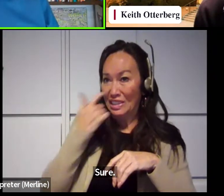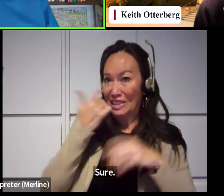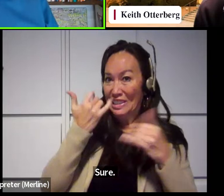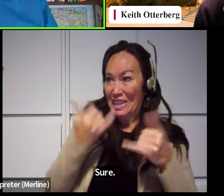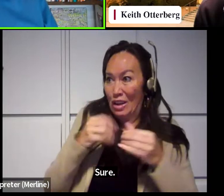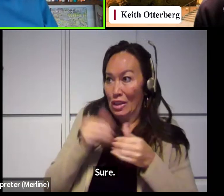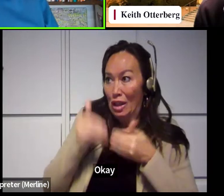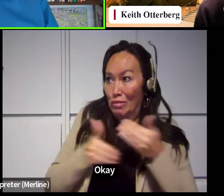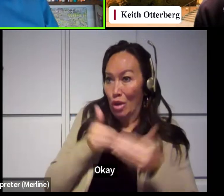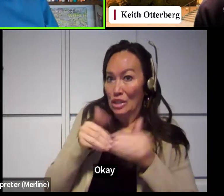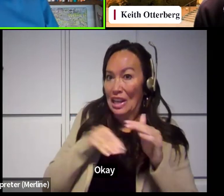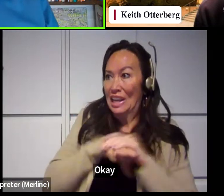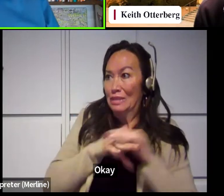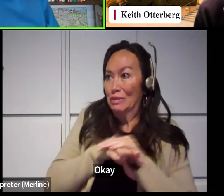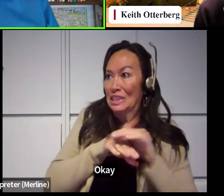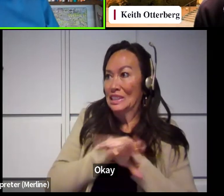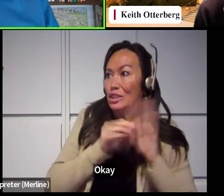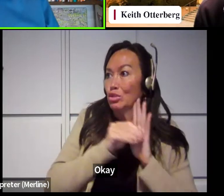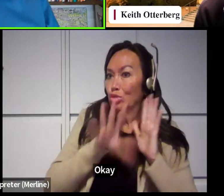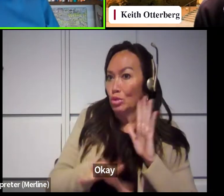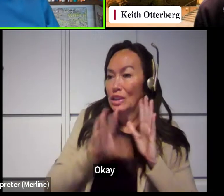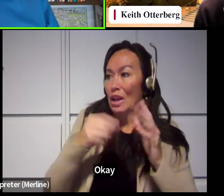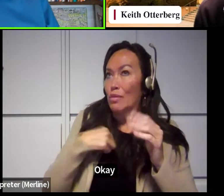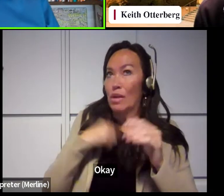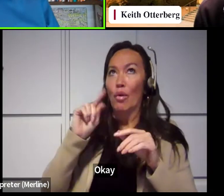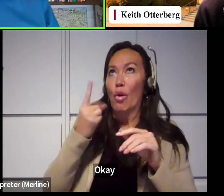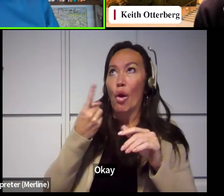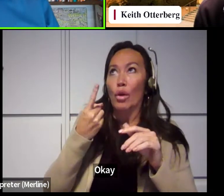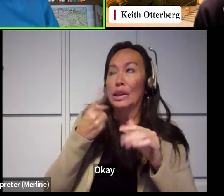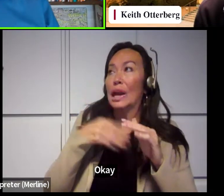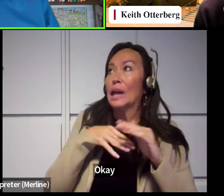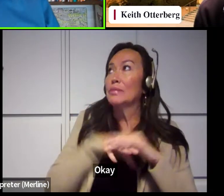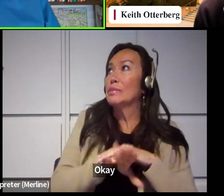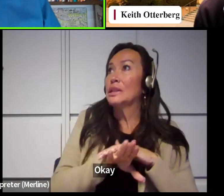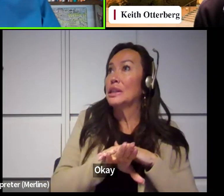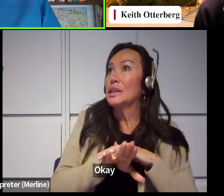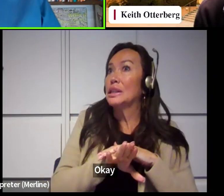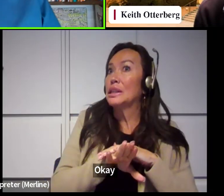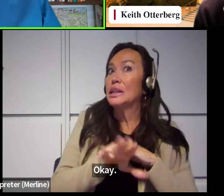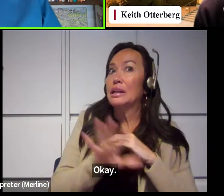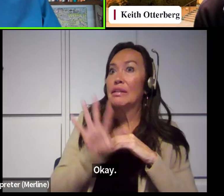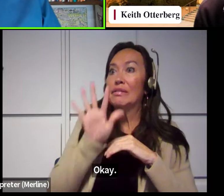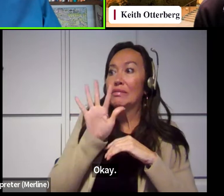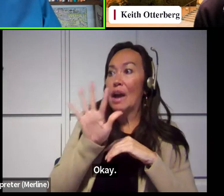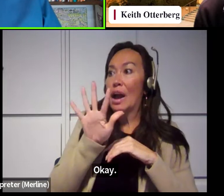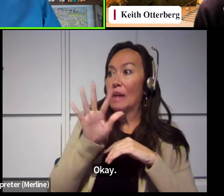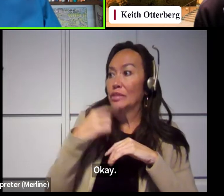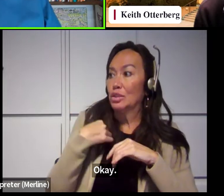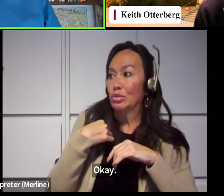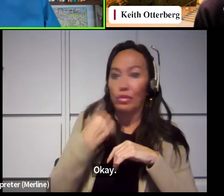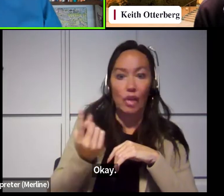process of admitting students, and we've only admitted about 5 so far,